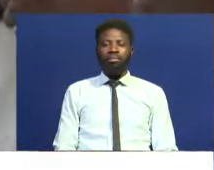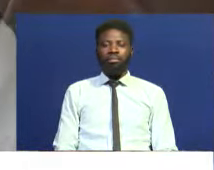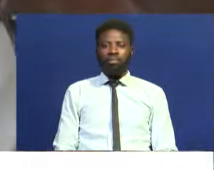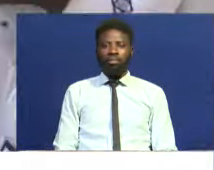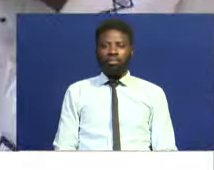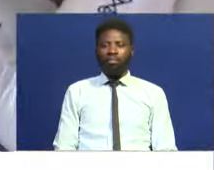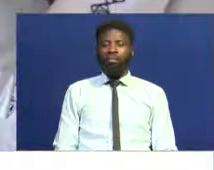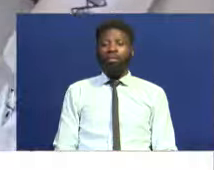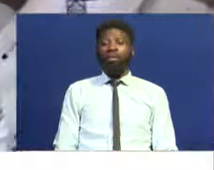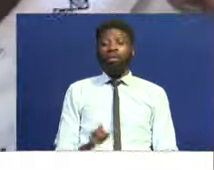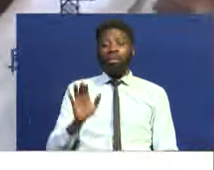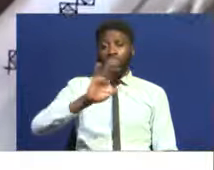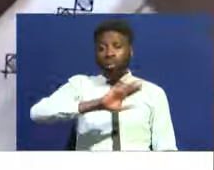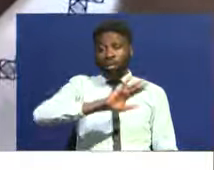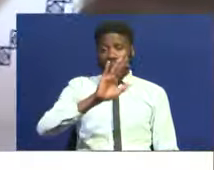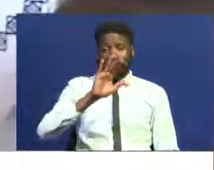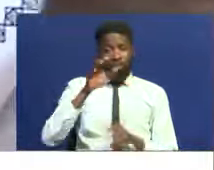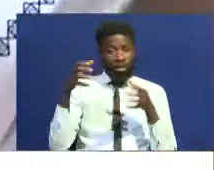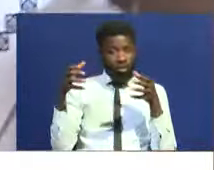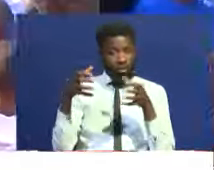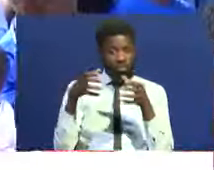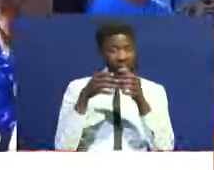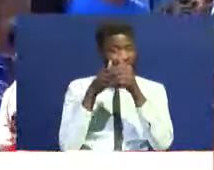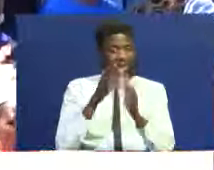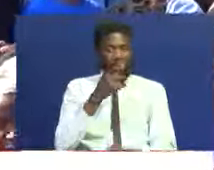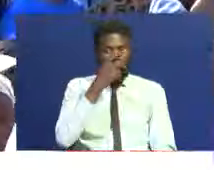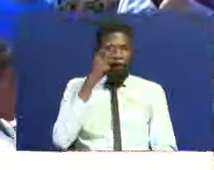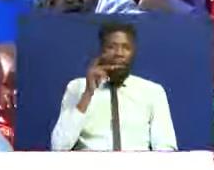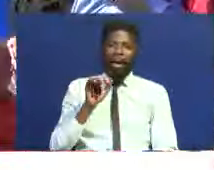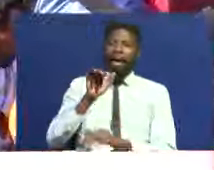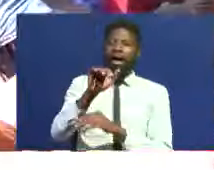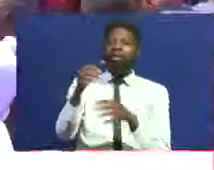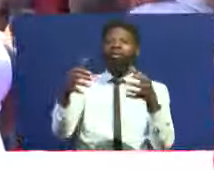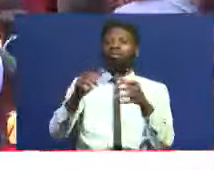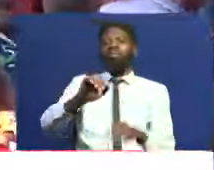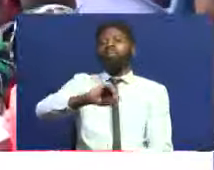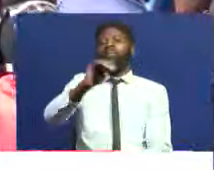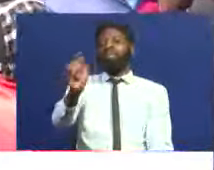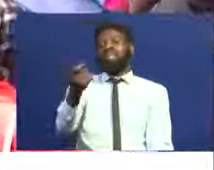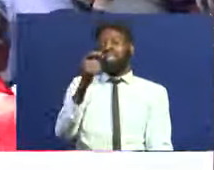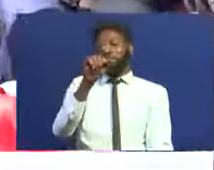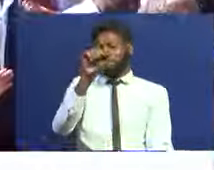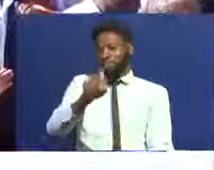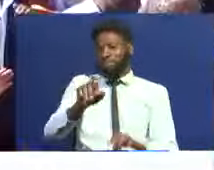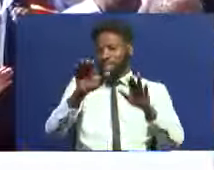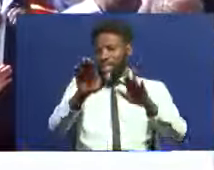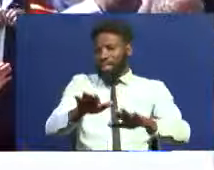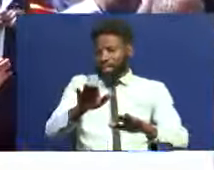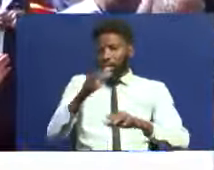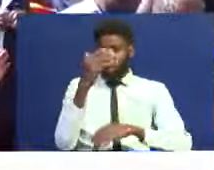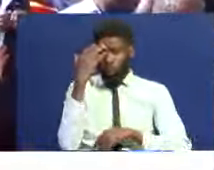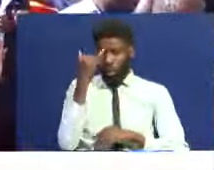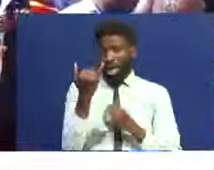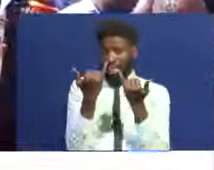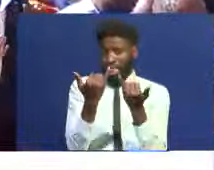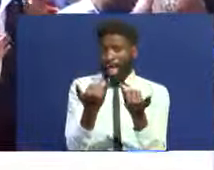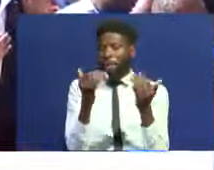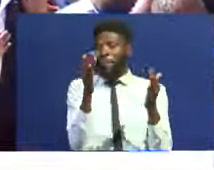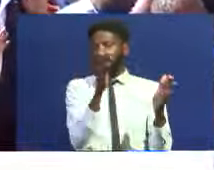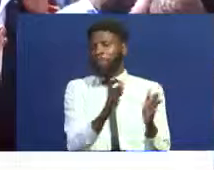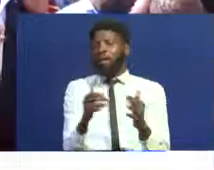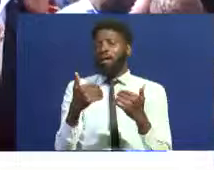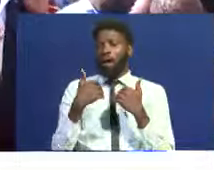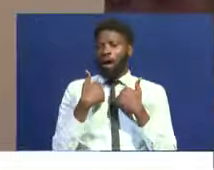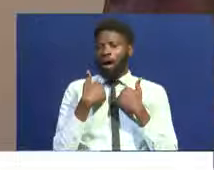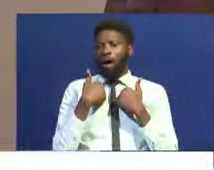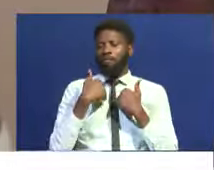Wiper Party leader Kalonzo Musyoka has urged residents of Mount Kenya region to be wary of a narrative that is being pushed to divide their votes ahead of the